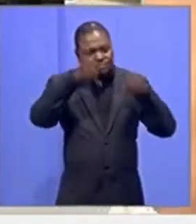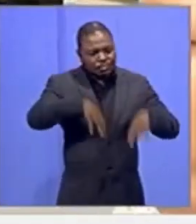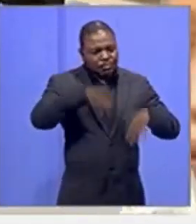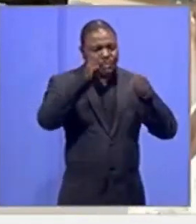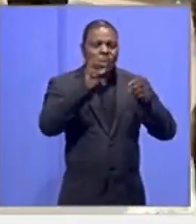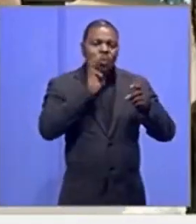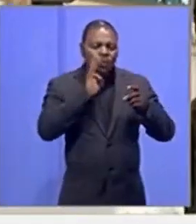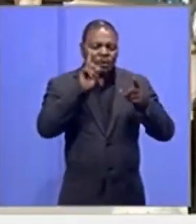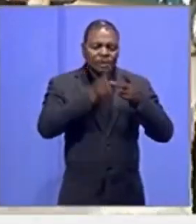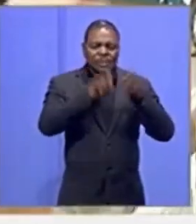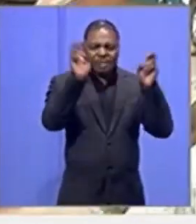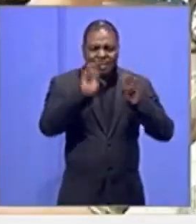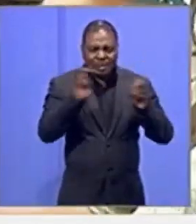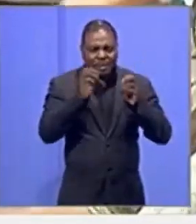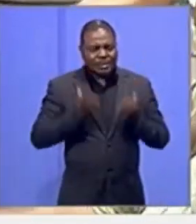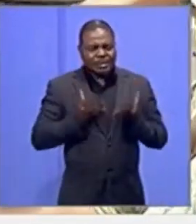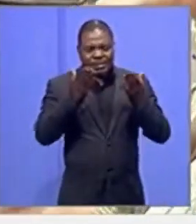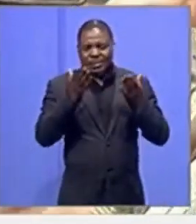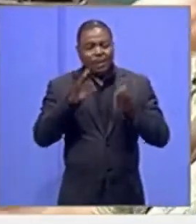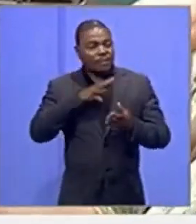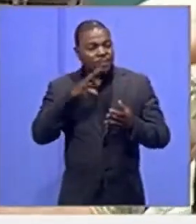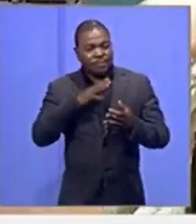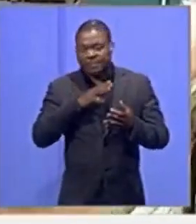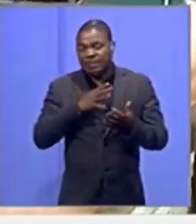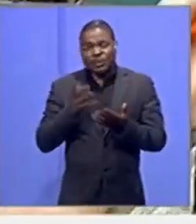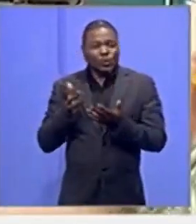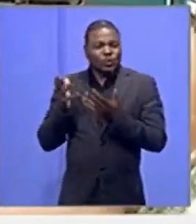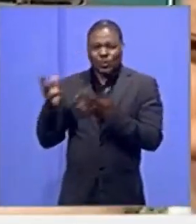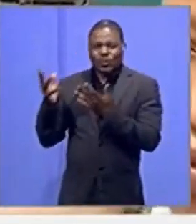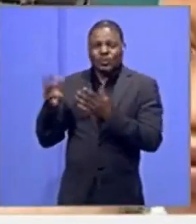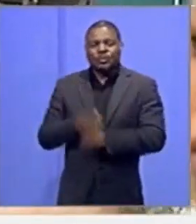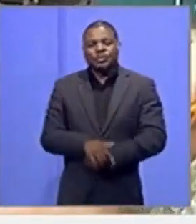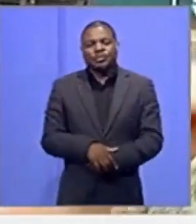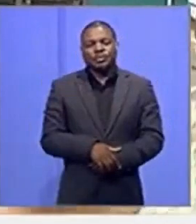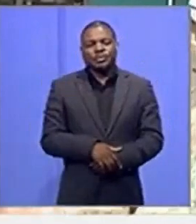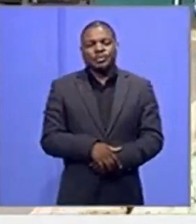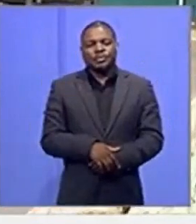gore tima ditshebeletso entle ke ntho re lebeletseng ena ba e etsang.